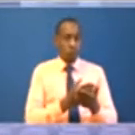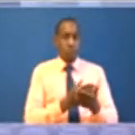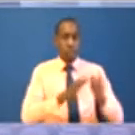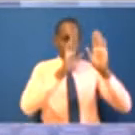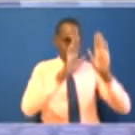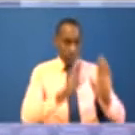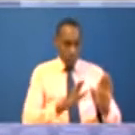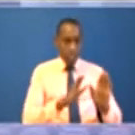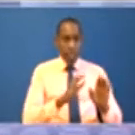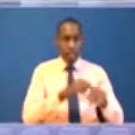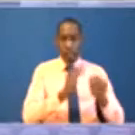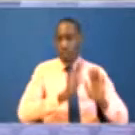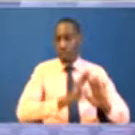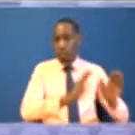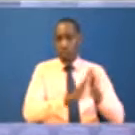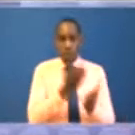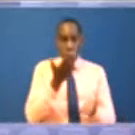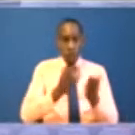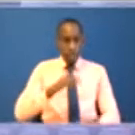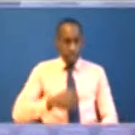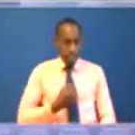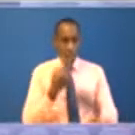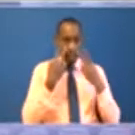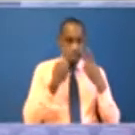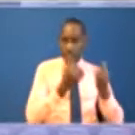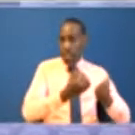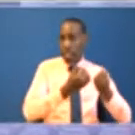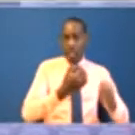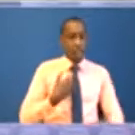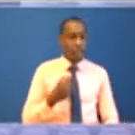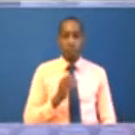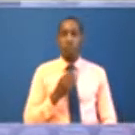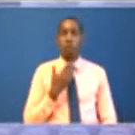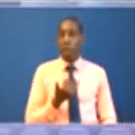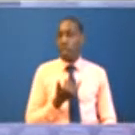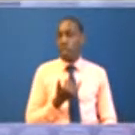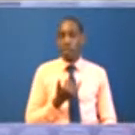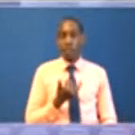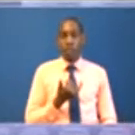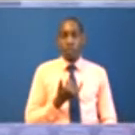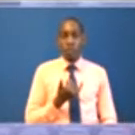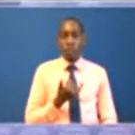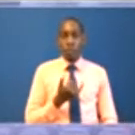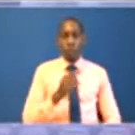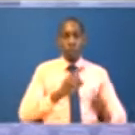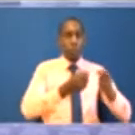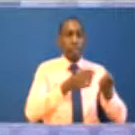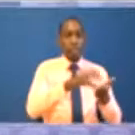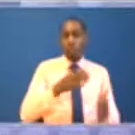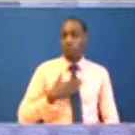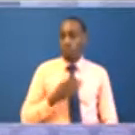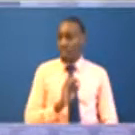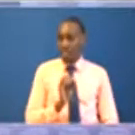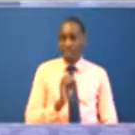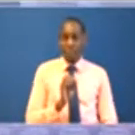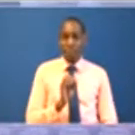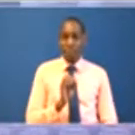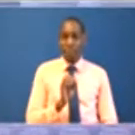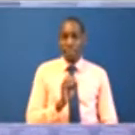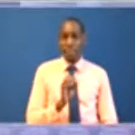yourself and determine this is not my strong point i do not want to make my bad situation worse i do not want to ensure that